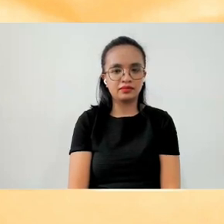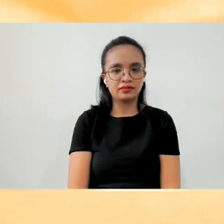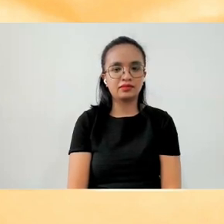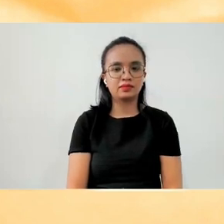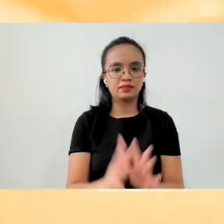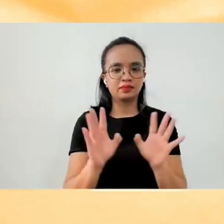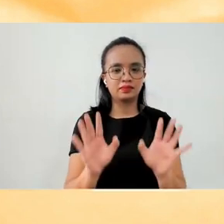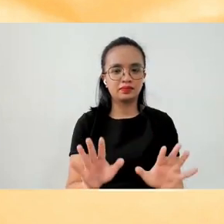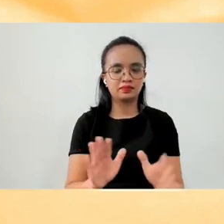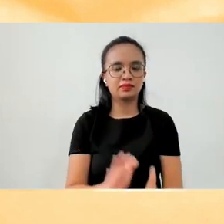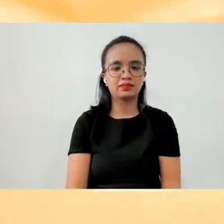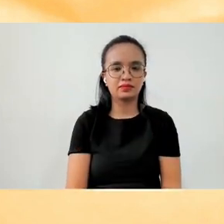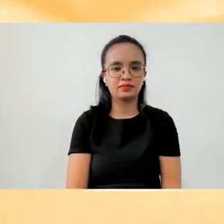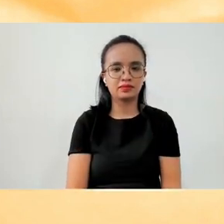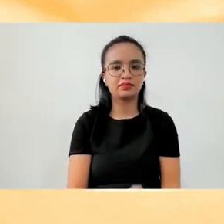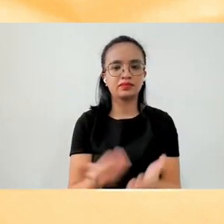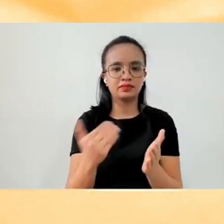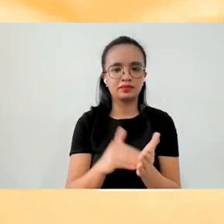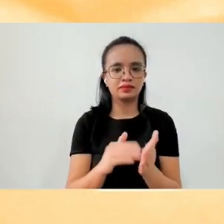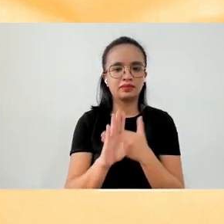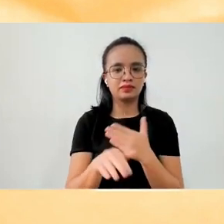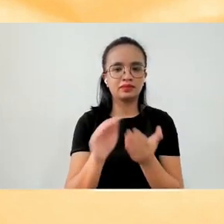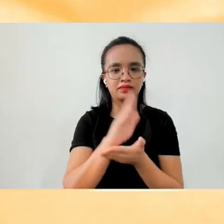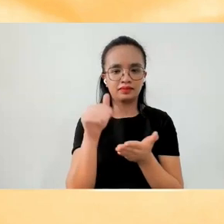Pause. Find your center.